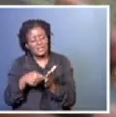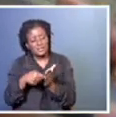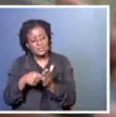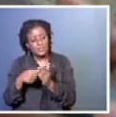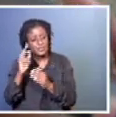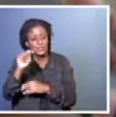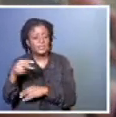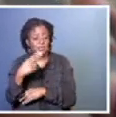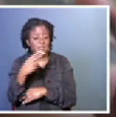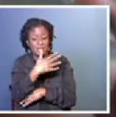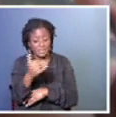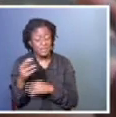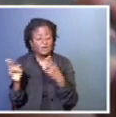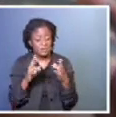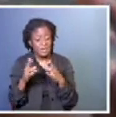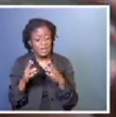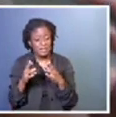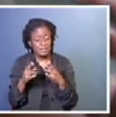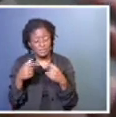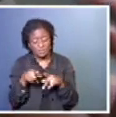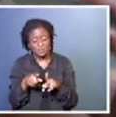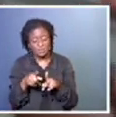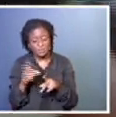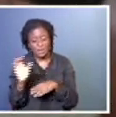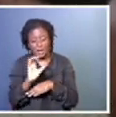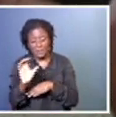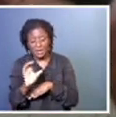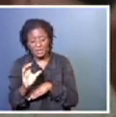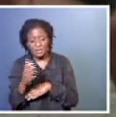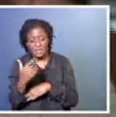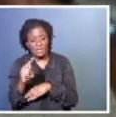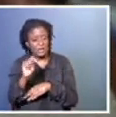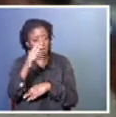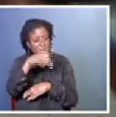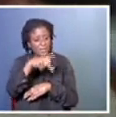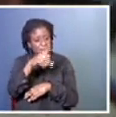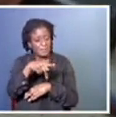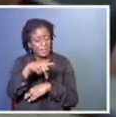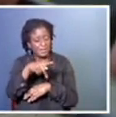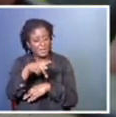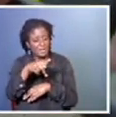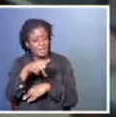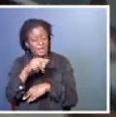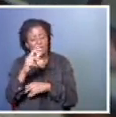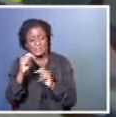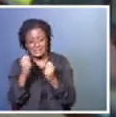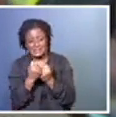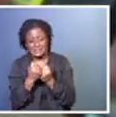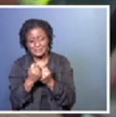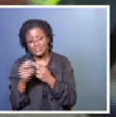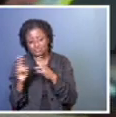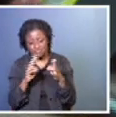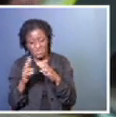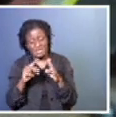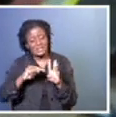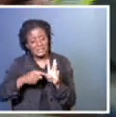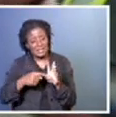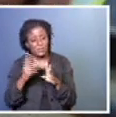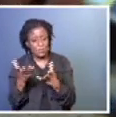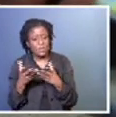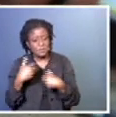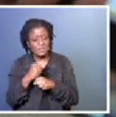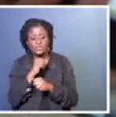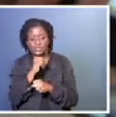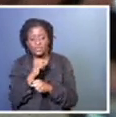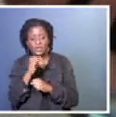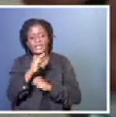they're ready to go. Carmichael, the PPP team is also ready to go. But obviously, like I said, we want to make sure our infrastructure